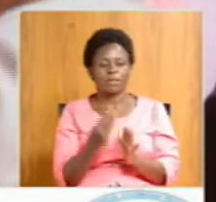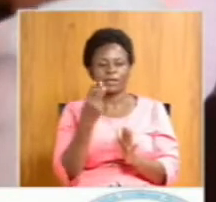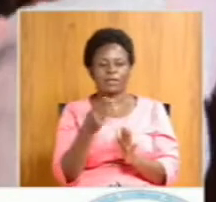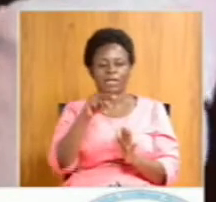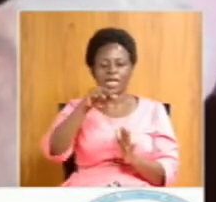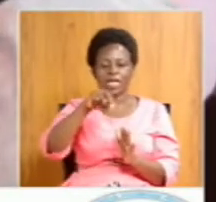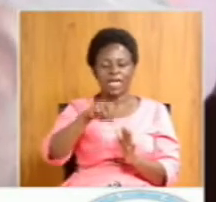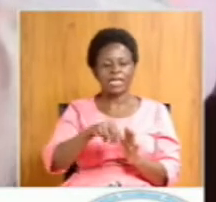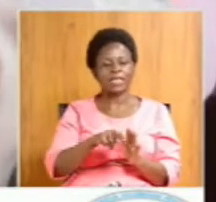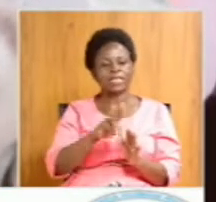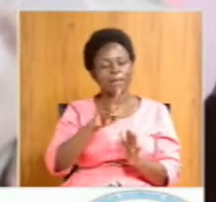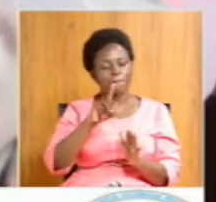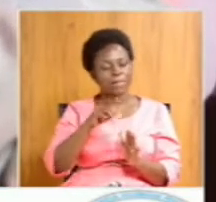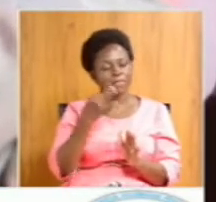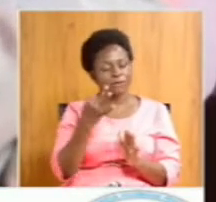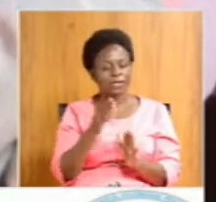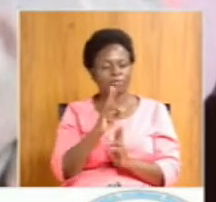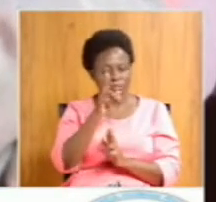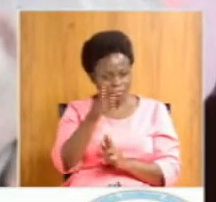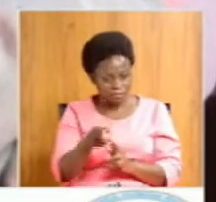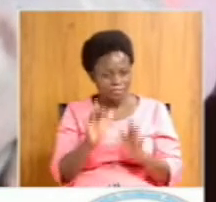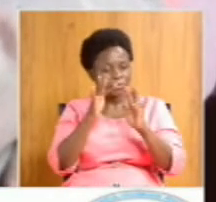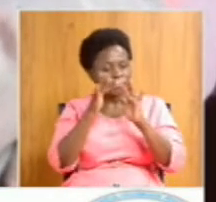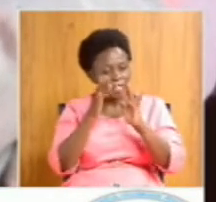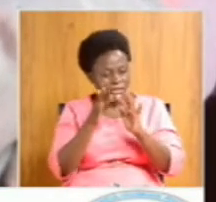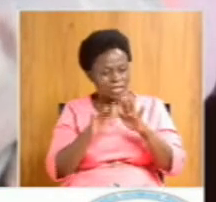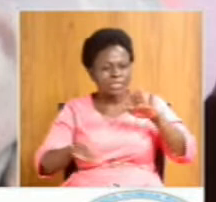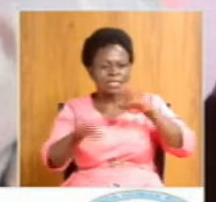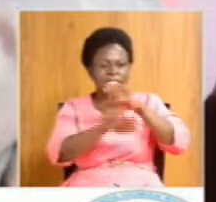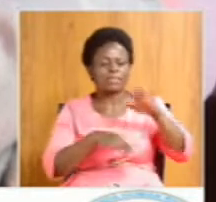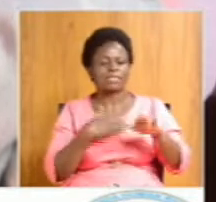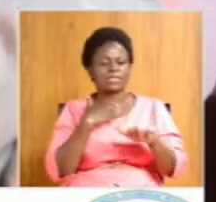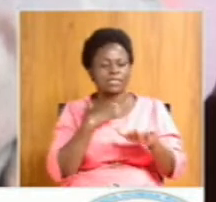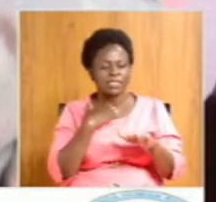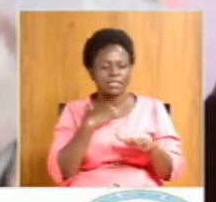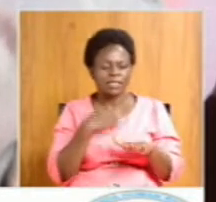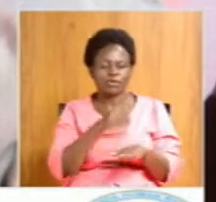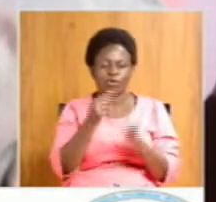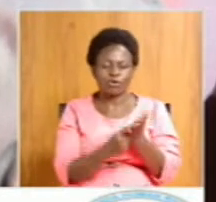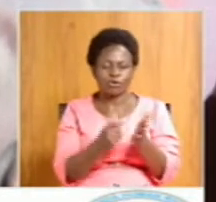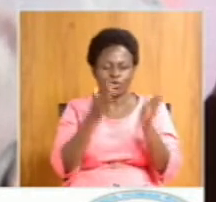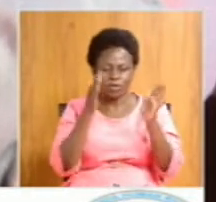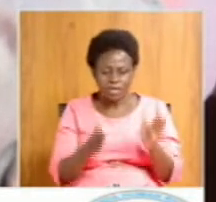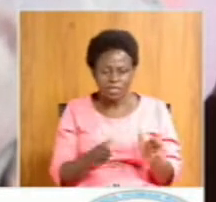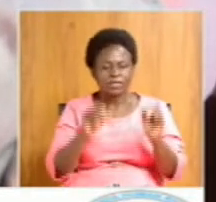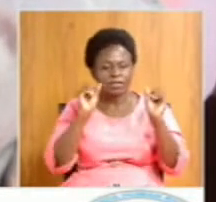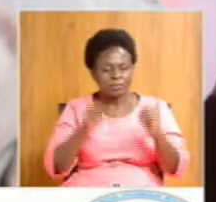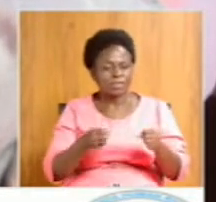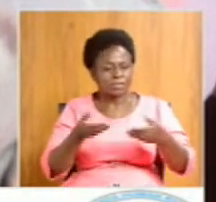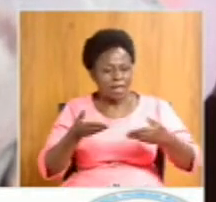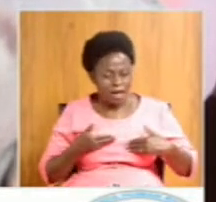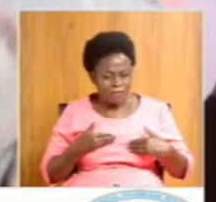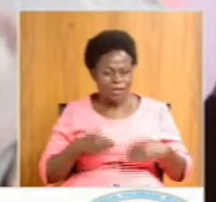NDP 3, it clearly recognizes that Internet is a basic necessity that every Ugandan should aspire to have.